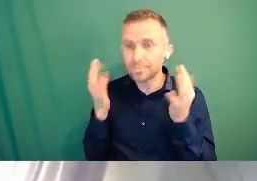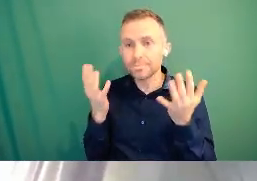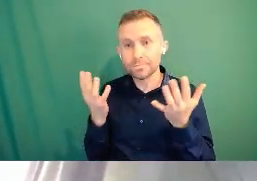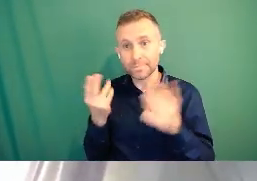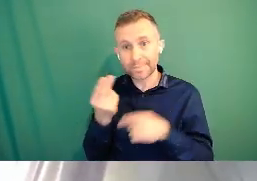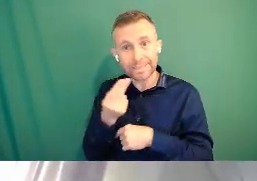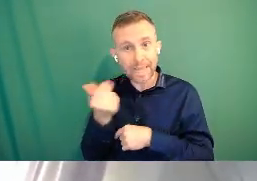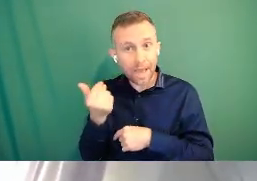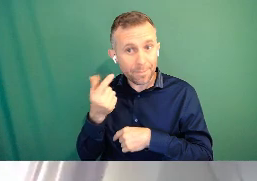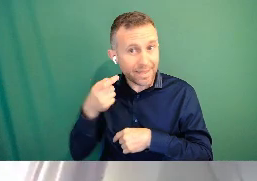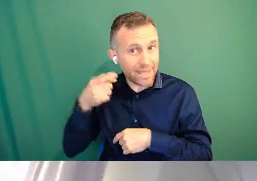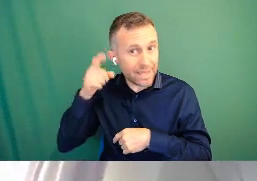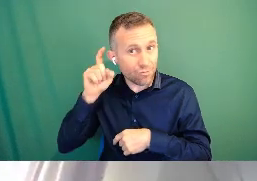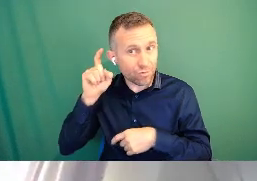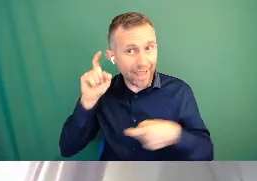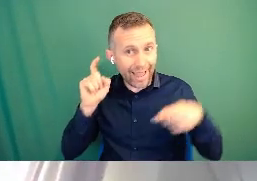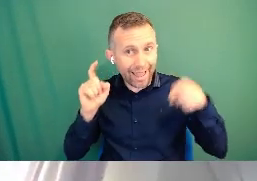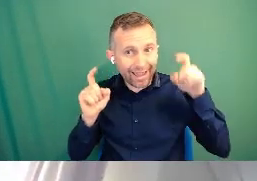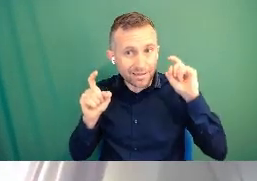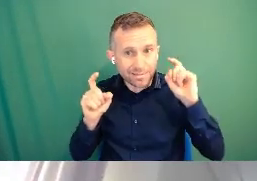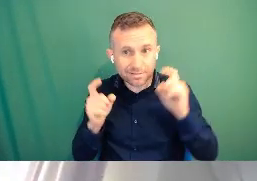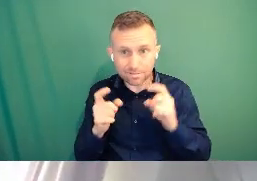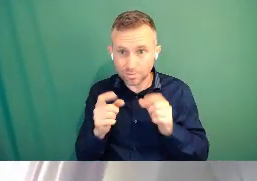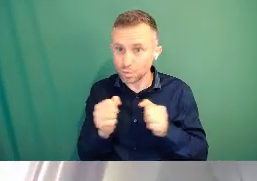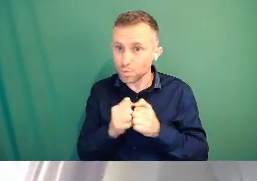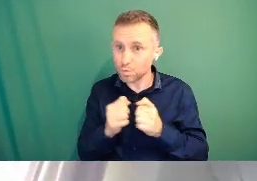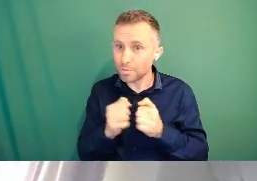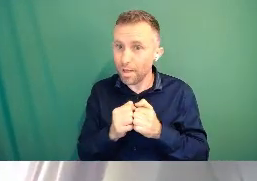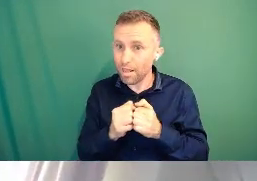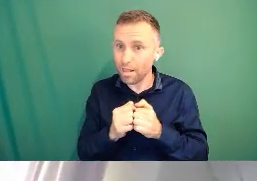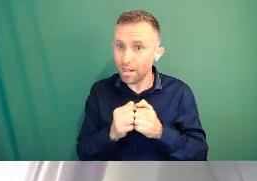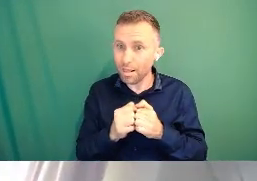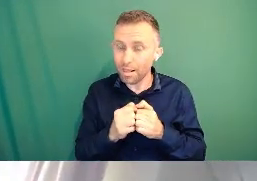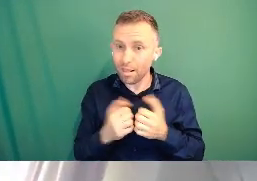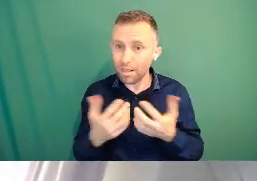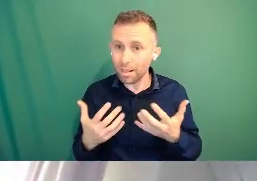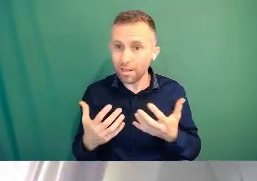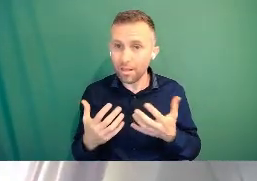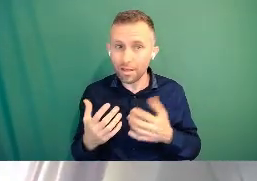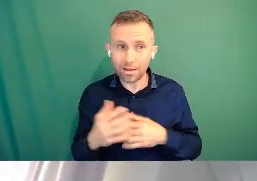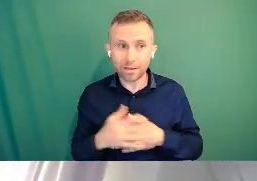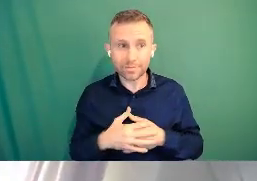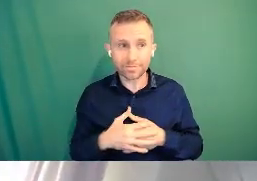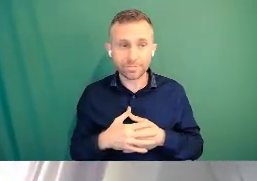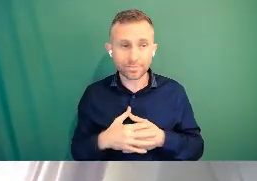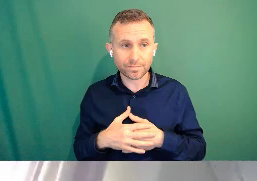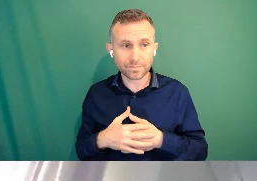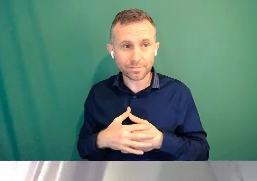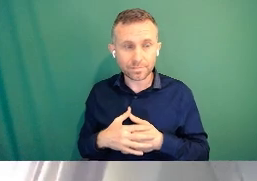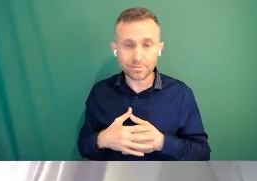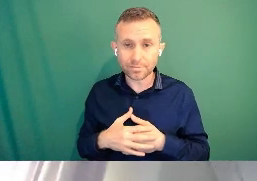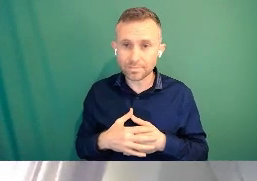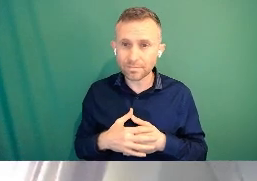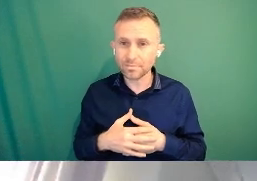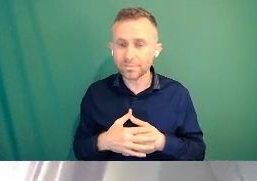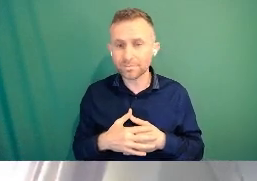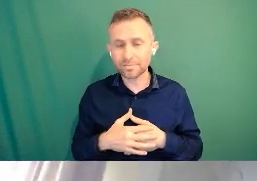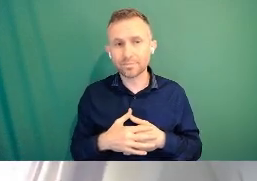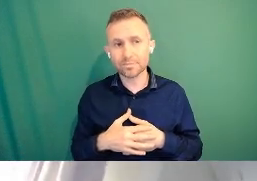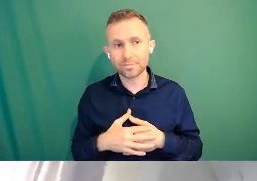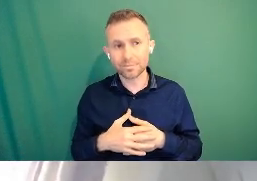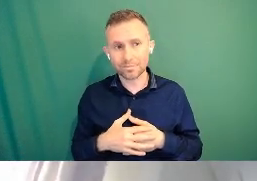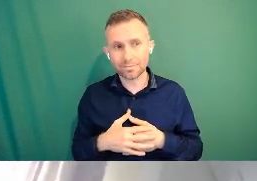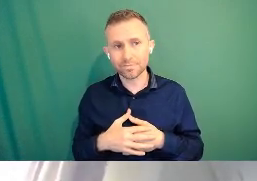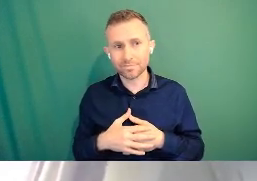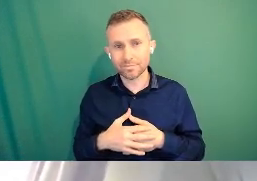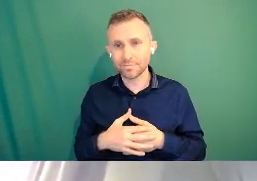have still been able to use them, because they're not quite like most audio guides that you may have